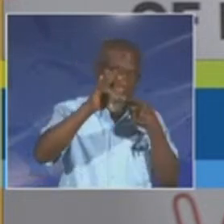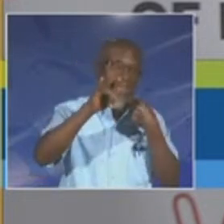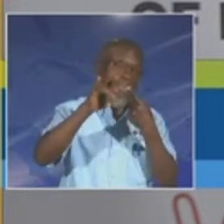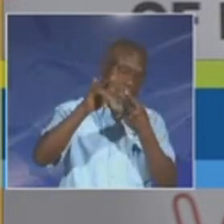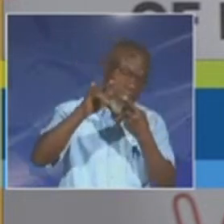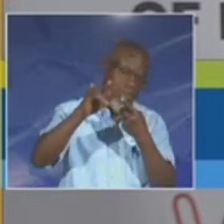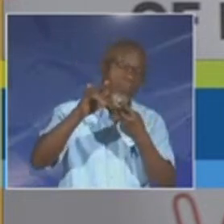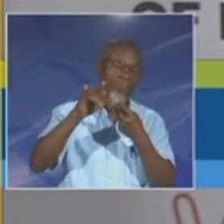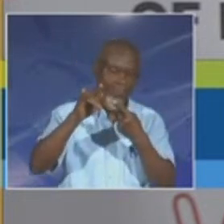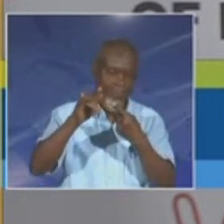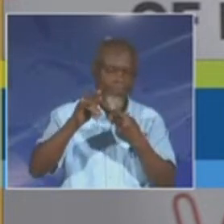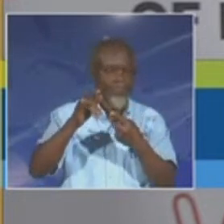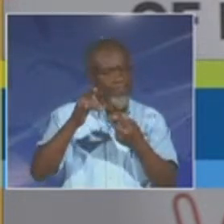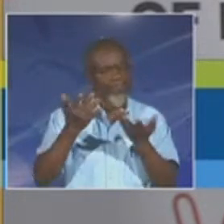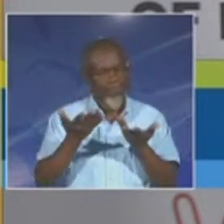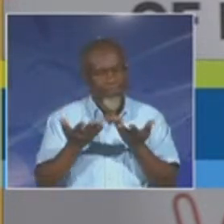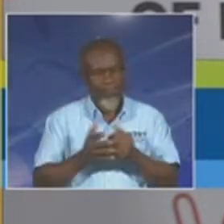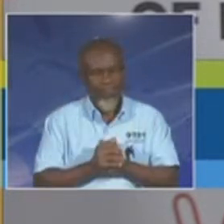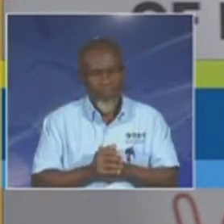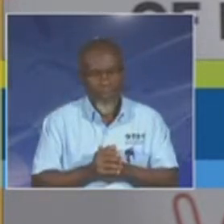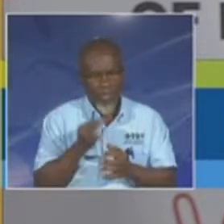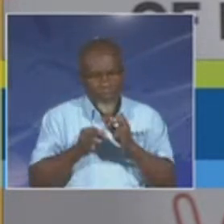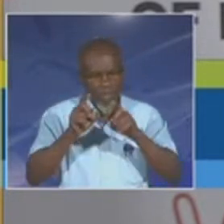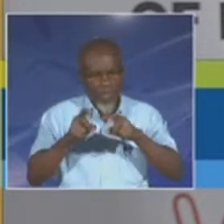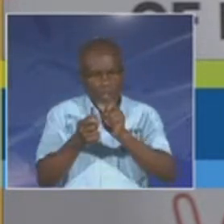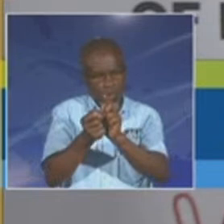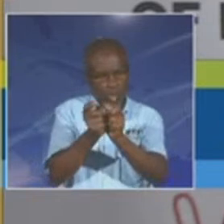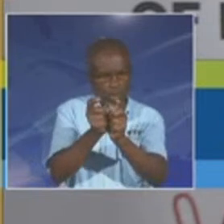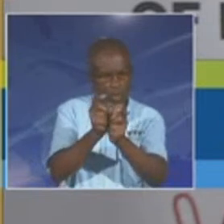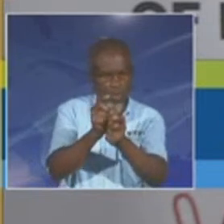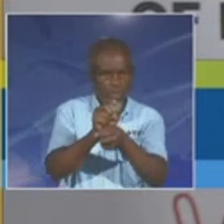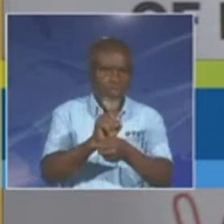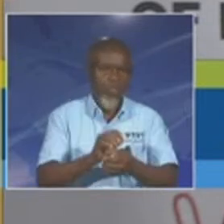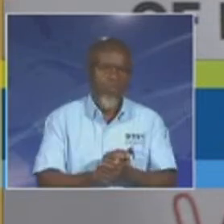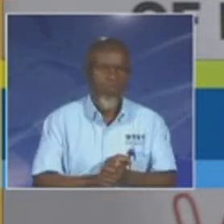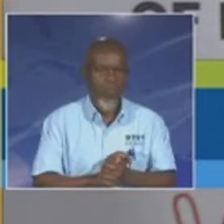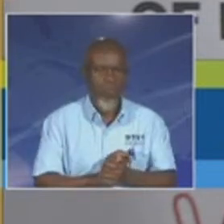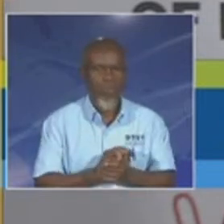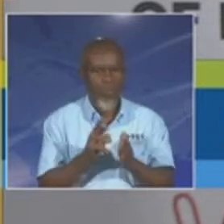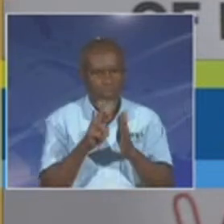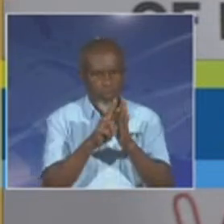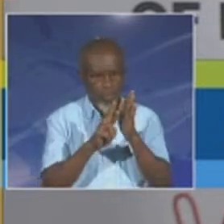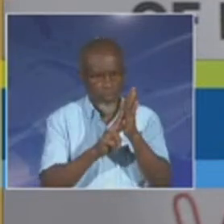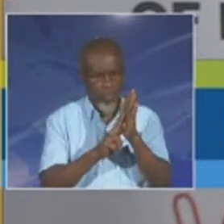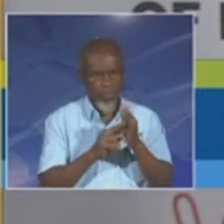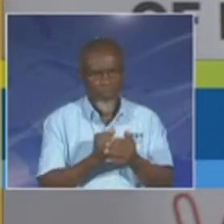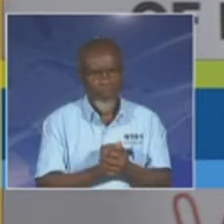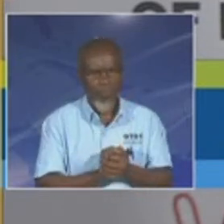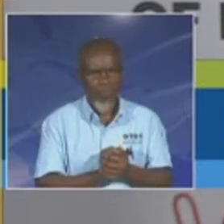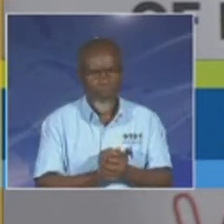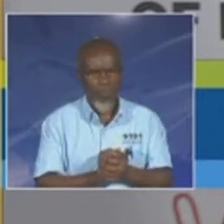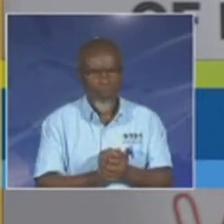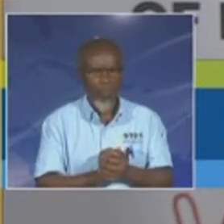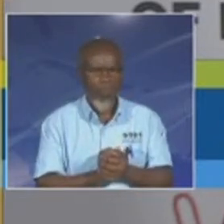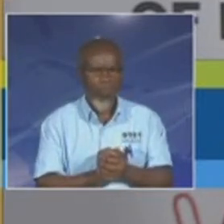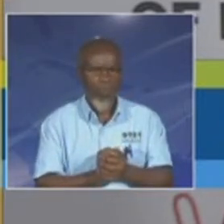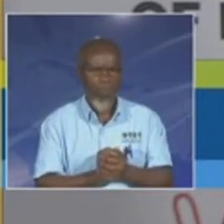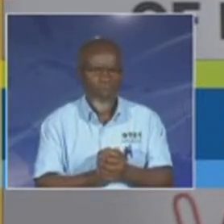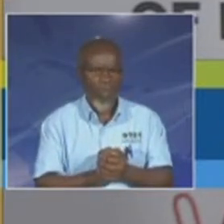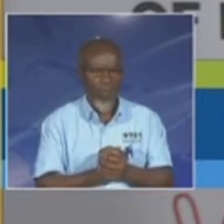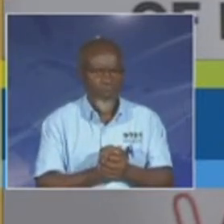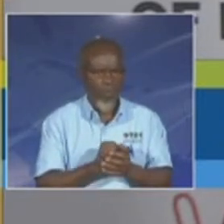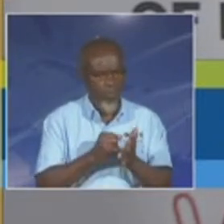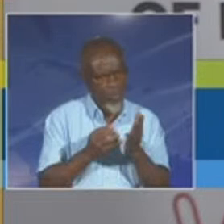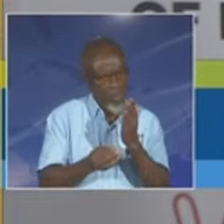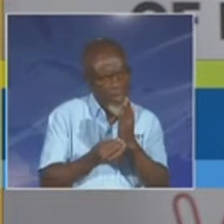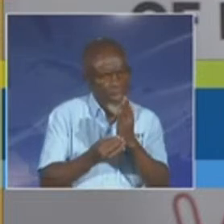goes, in terms of what we look at, and most importantly right now, is the hospitalization data. We have a variant